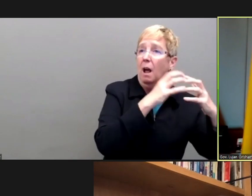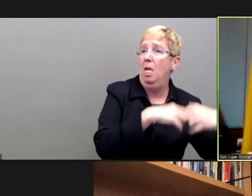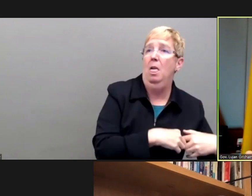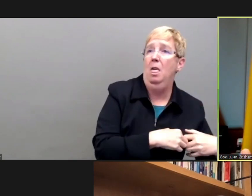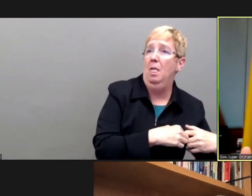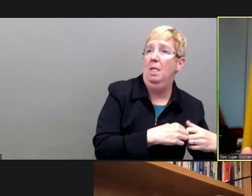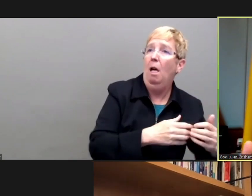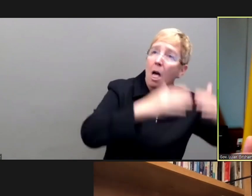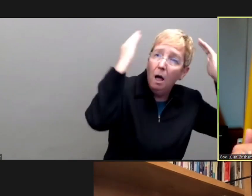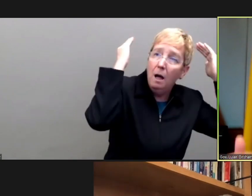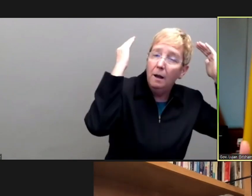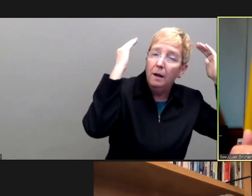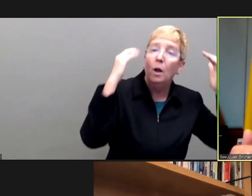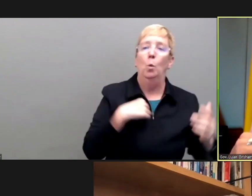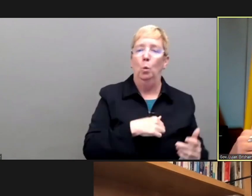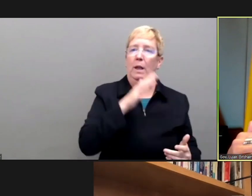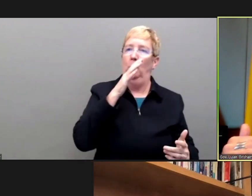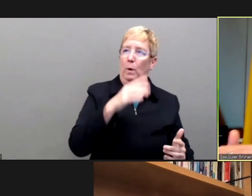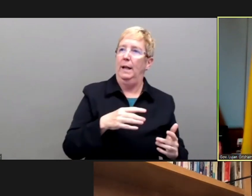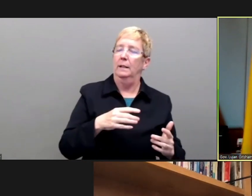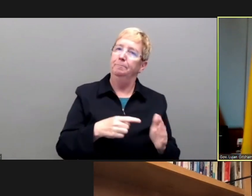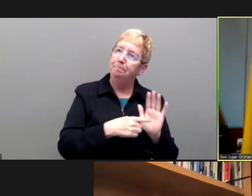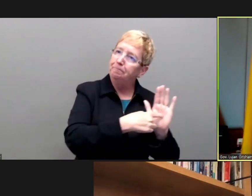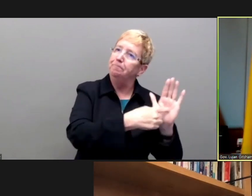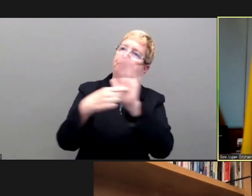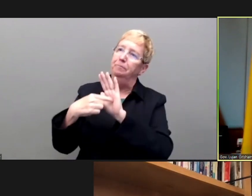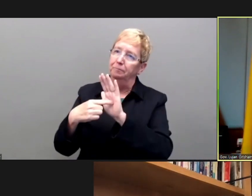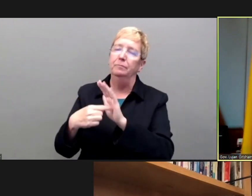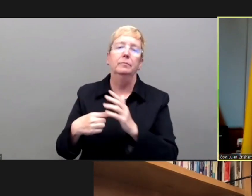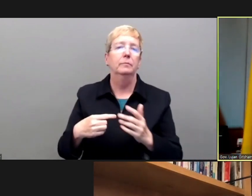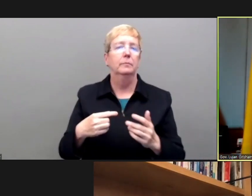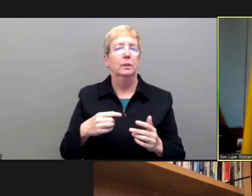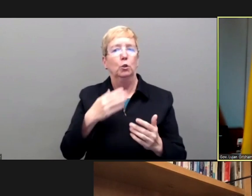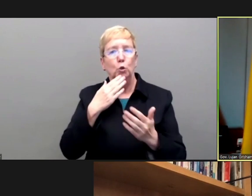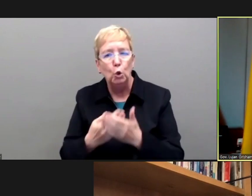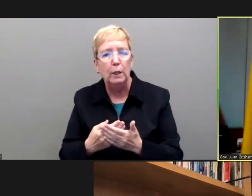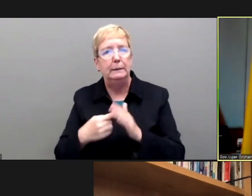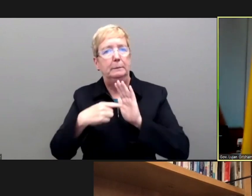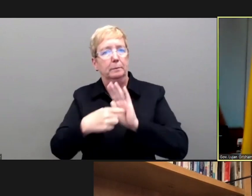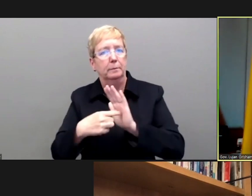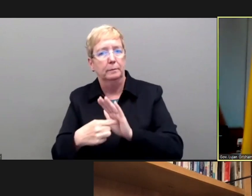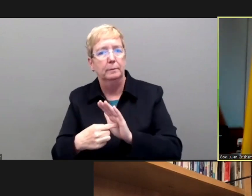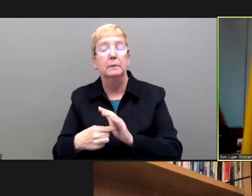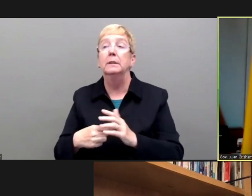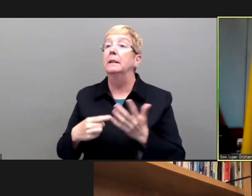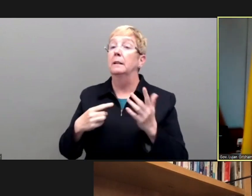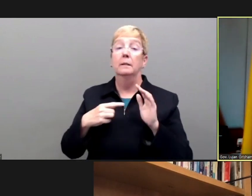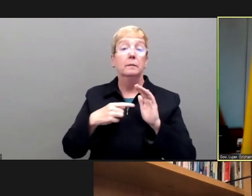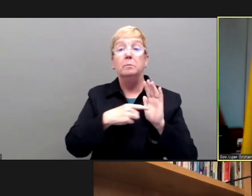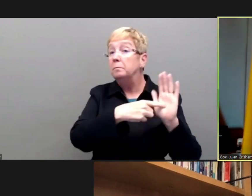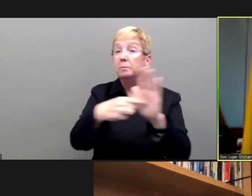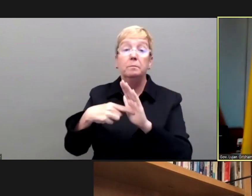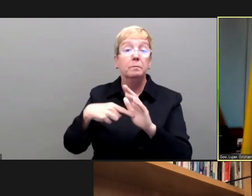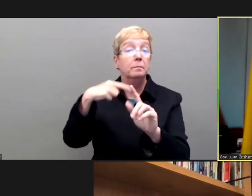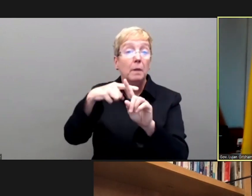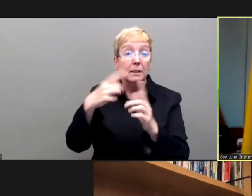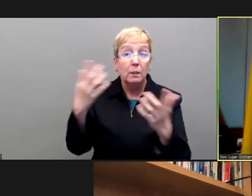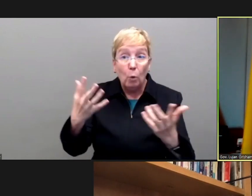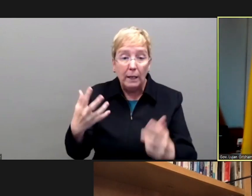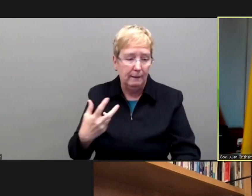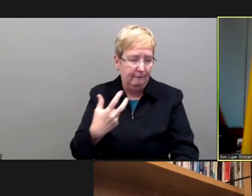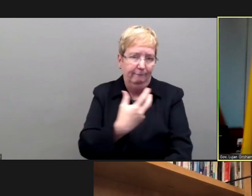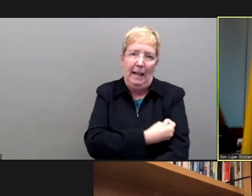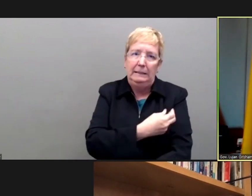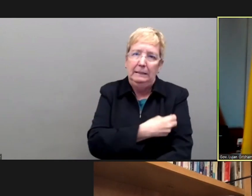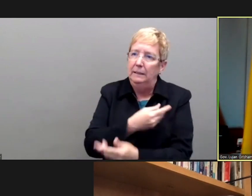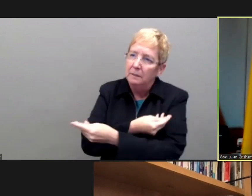by example by having vaccines in the arms of New Mexicans at much higher rates